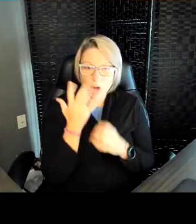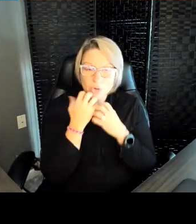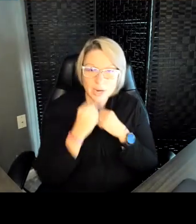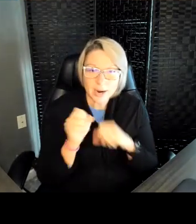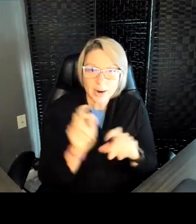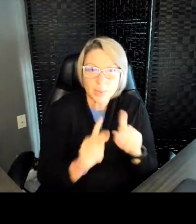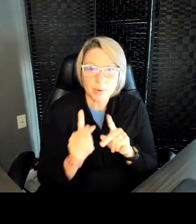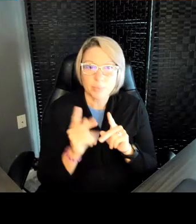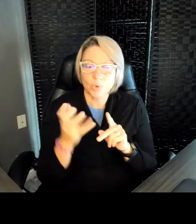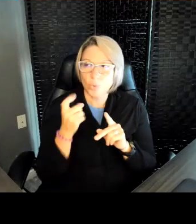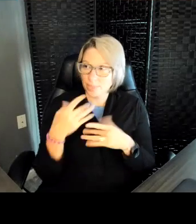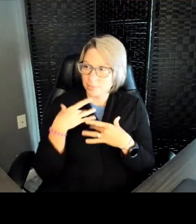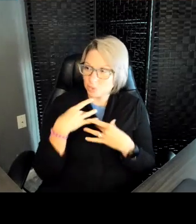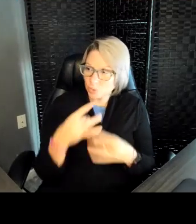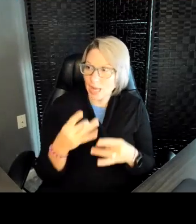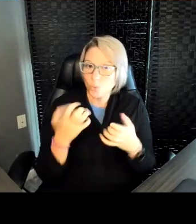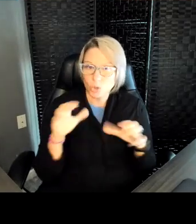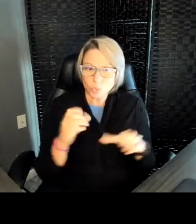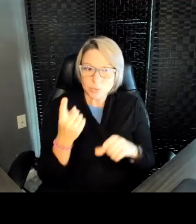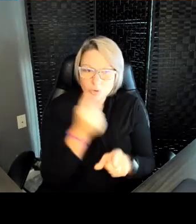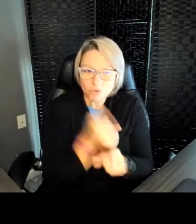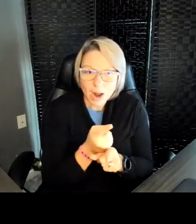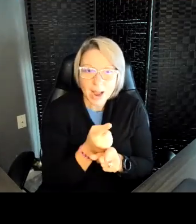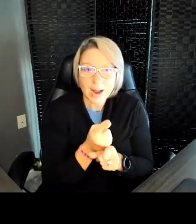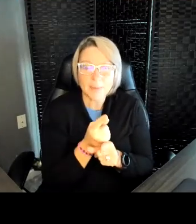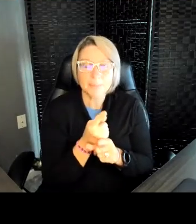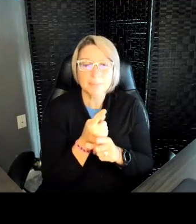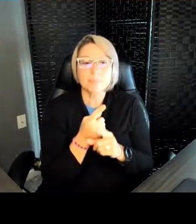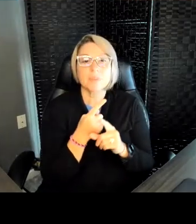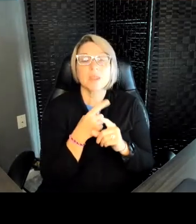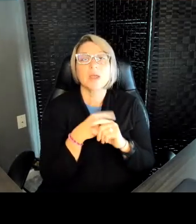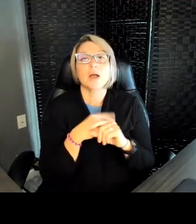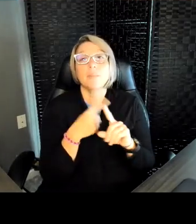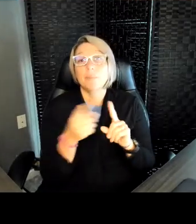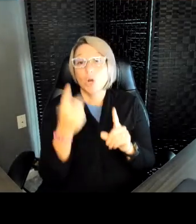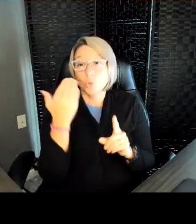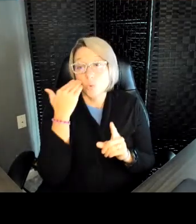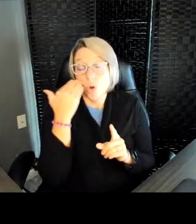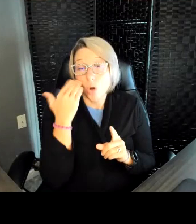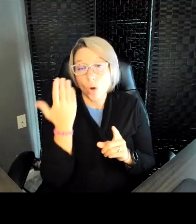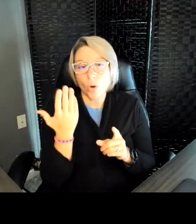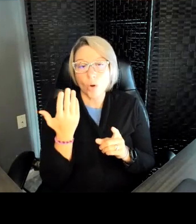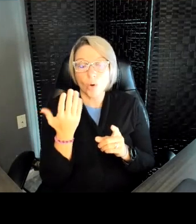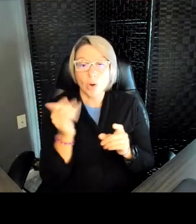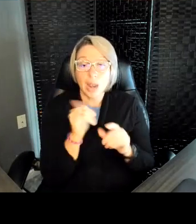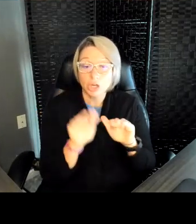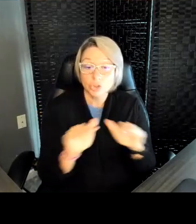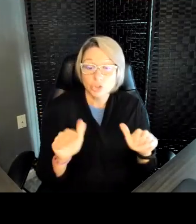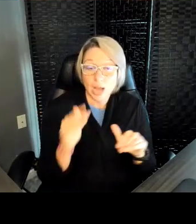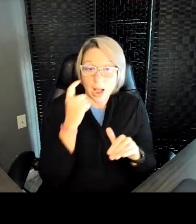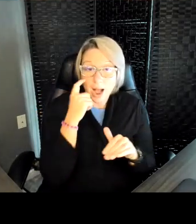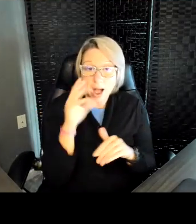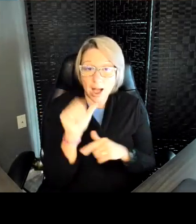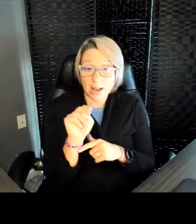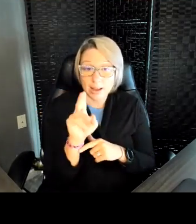to do something right for them. And you know that you're going to tell them, for instance, in the case of childhood eye cancer, that number one, you're going to